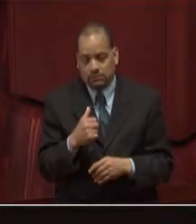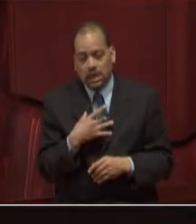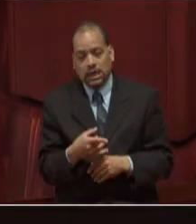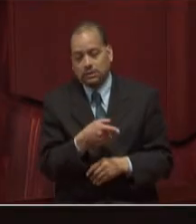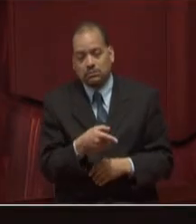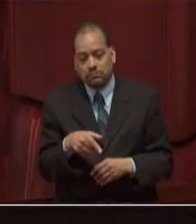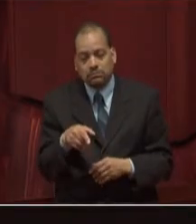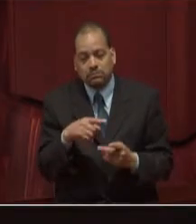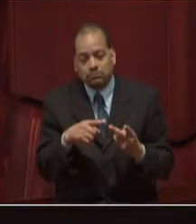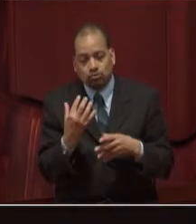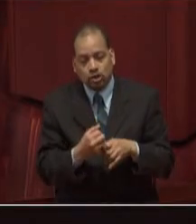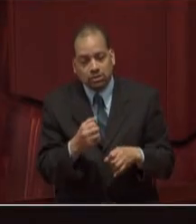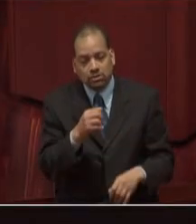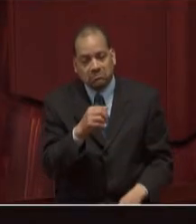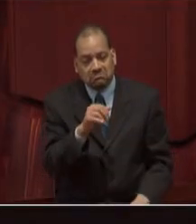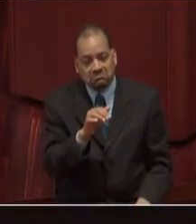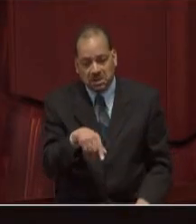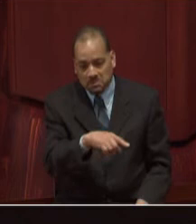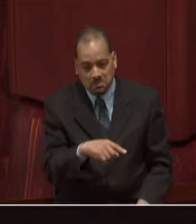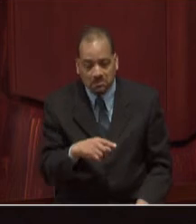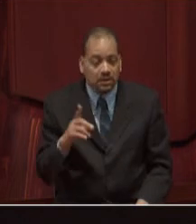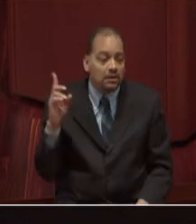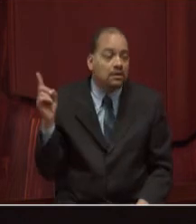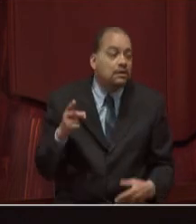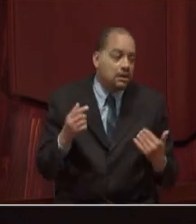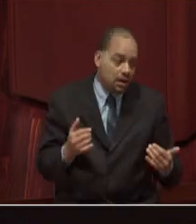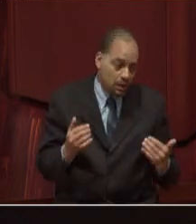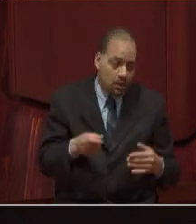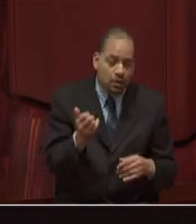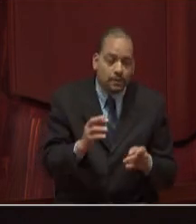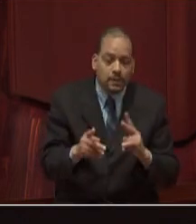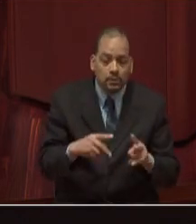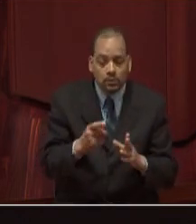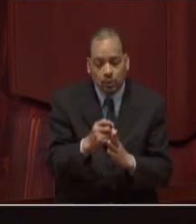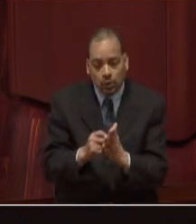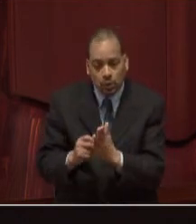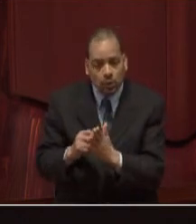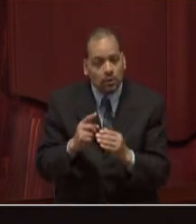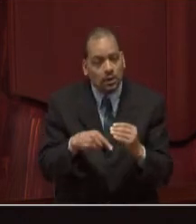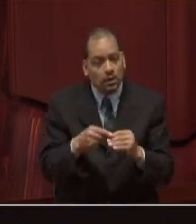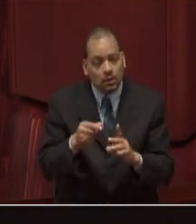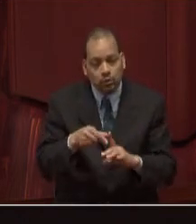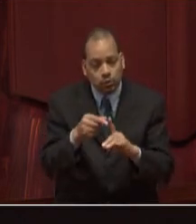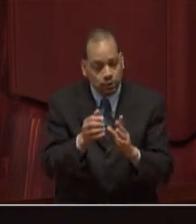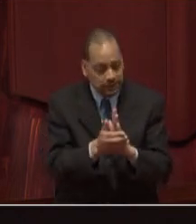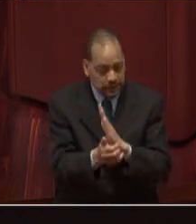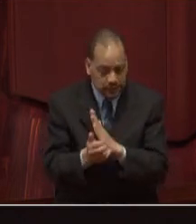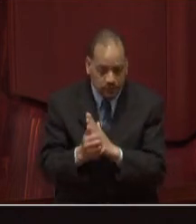talked about, you know, and certainly others have written about the unique abilities of the people who were on the National Security Council